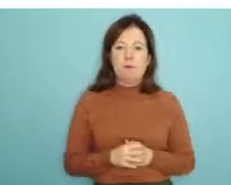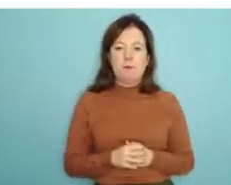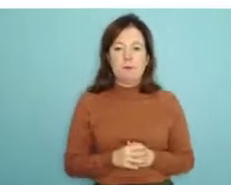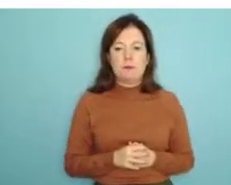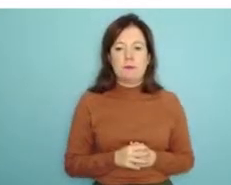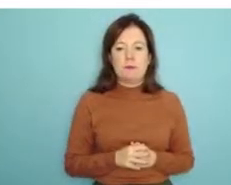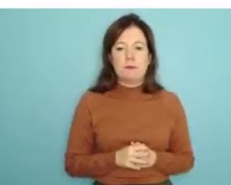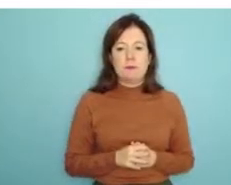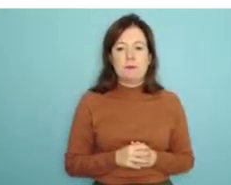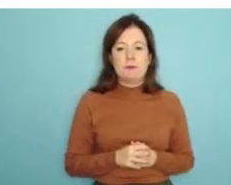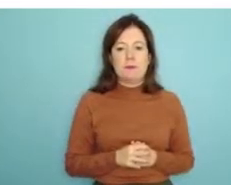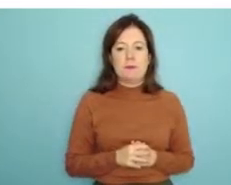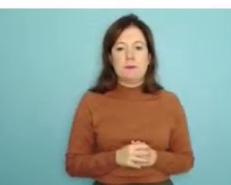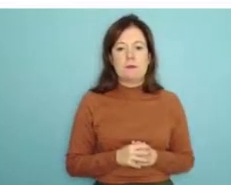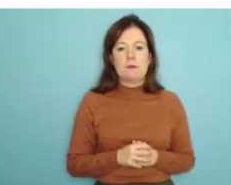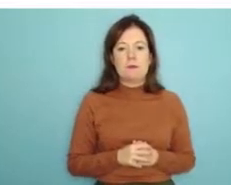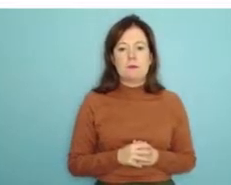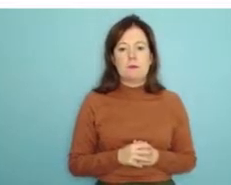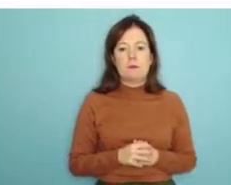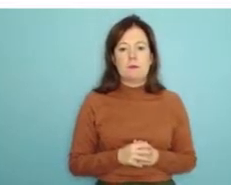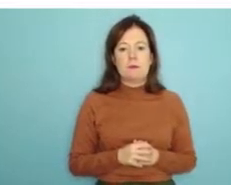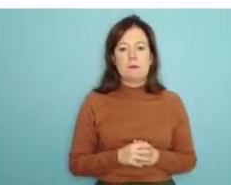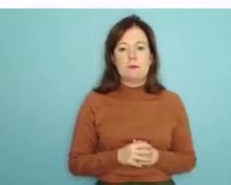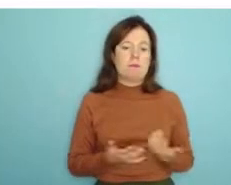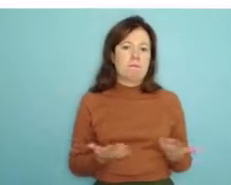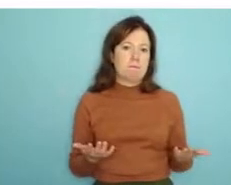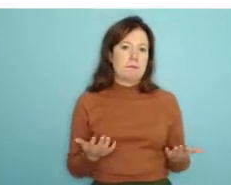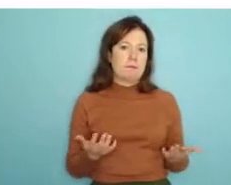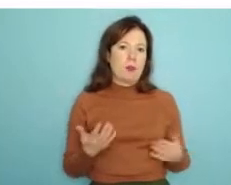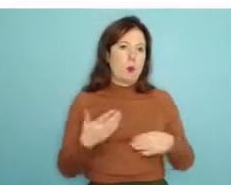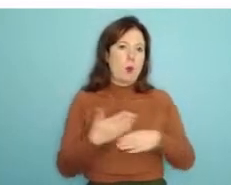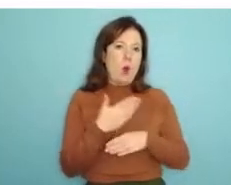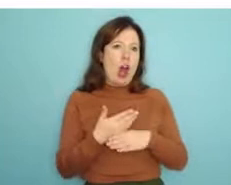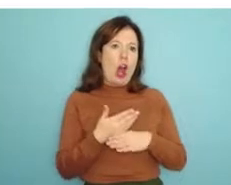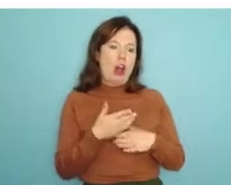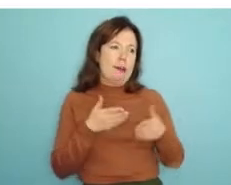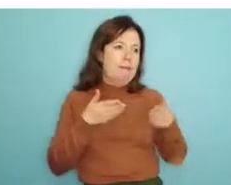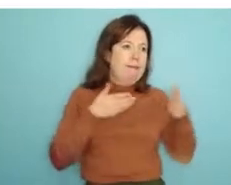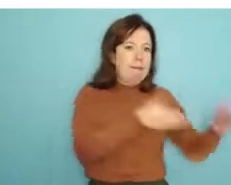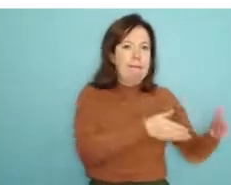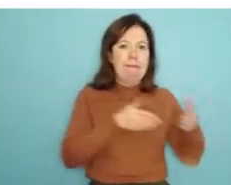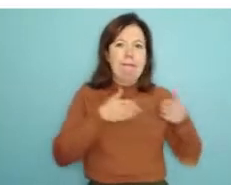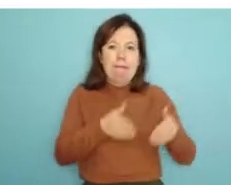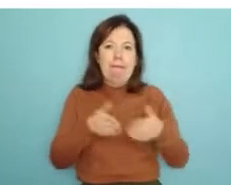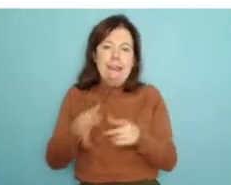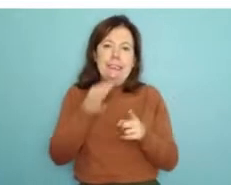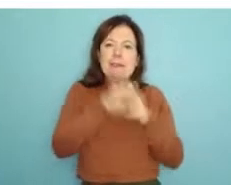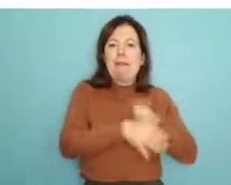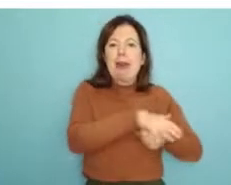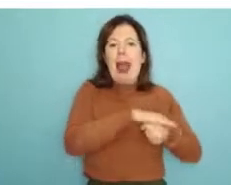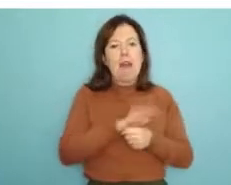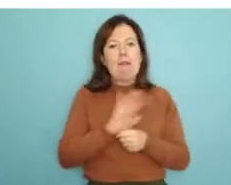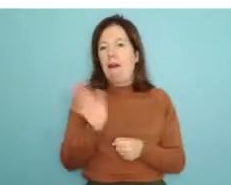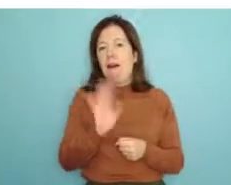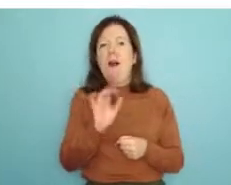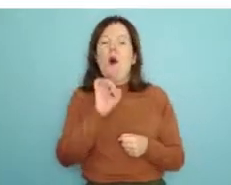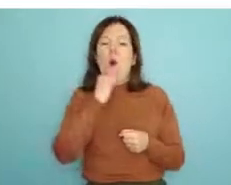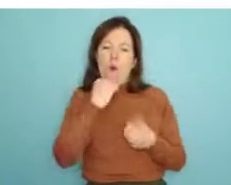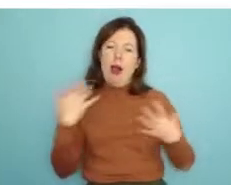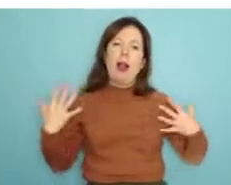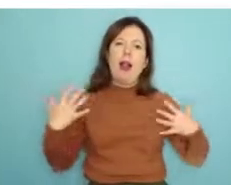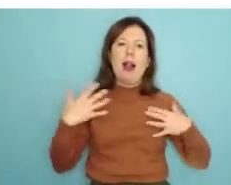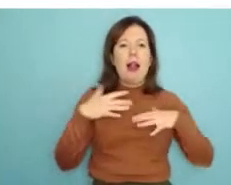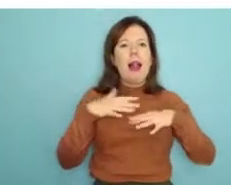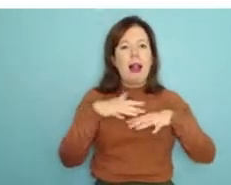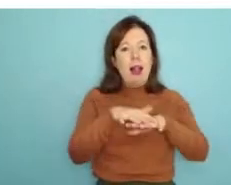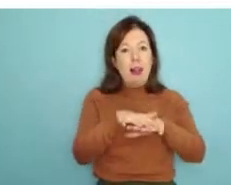Being less siloed in how we work is the future, and integration is going to be key to that. So always looking for learning opportunities from other places, because I